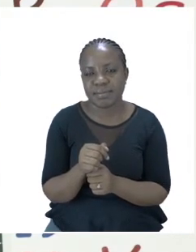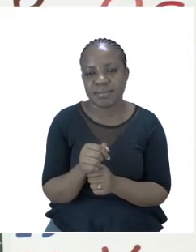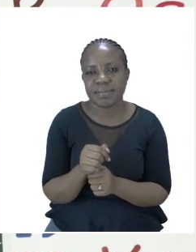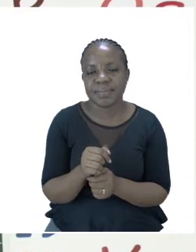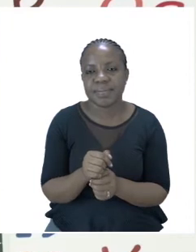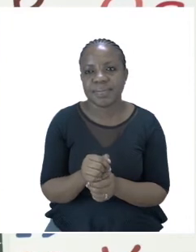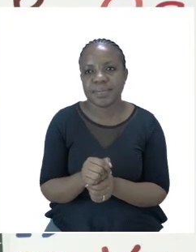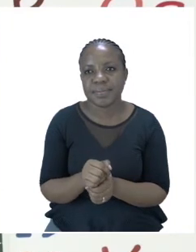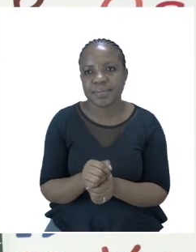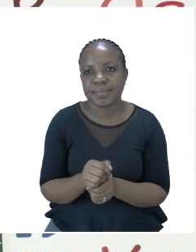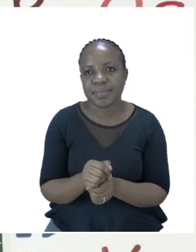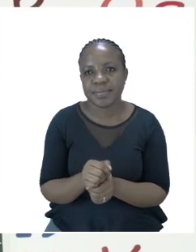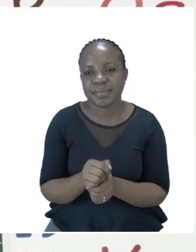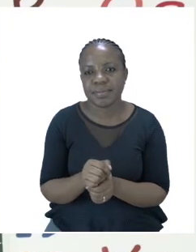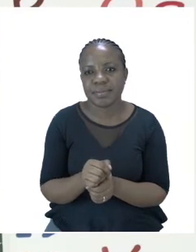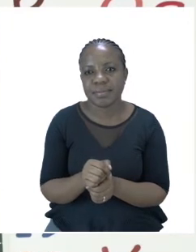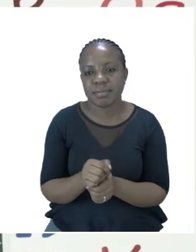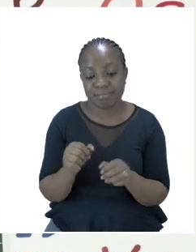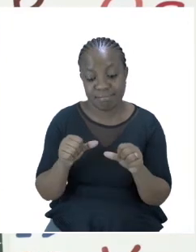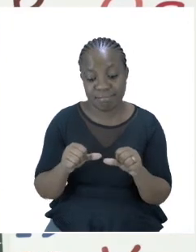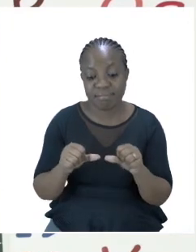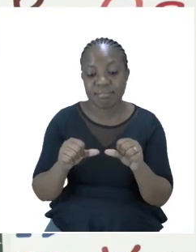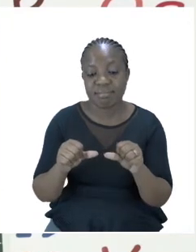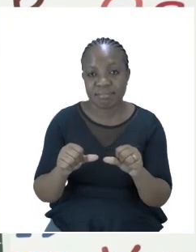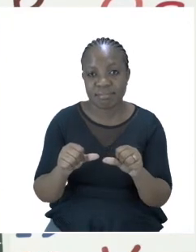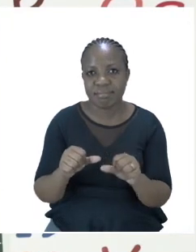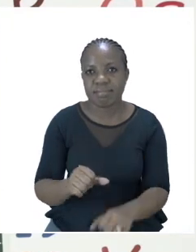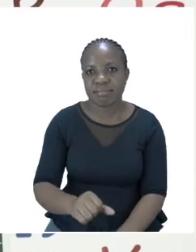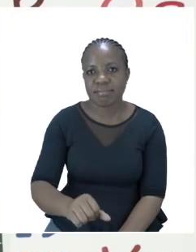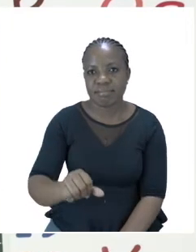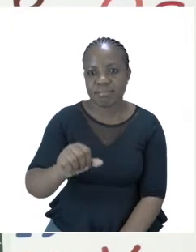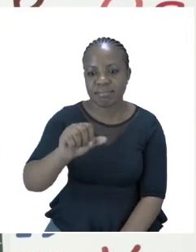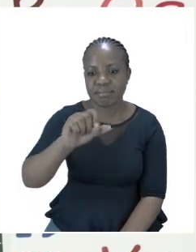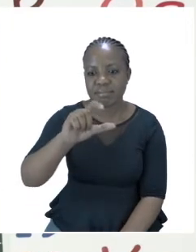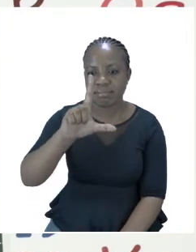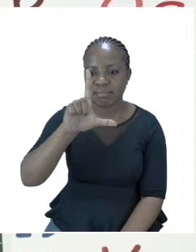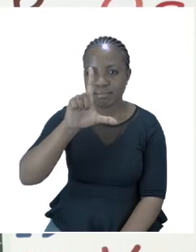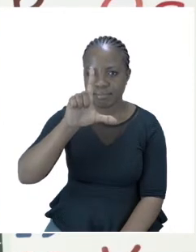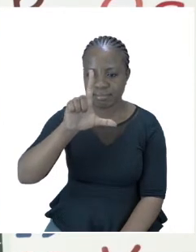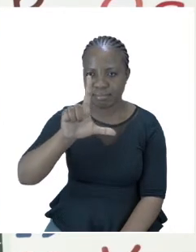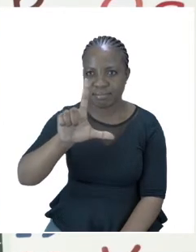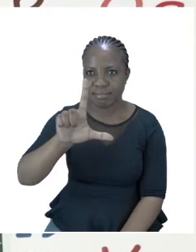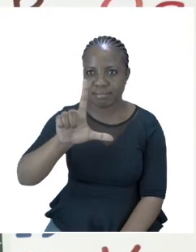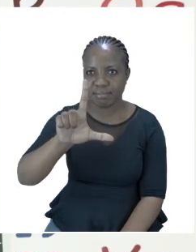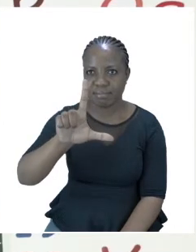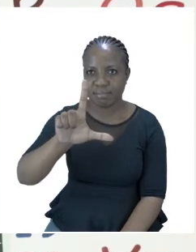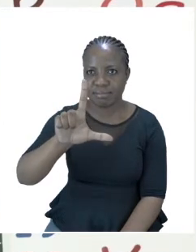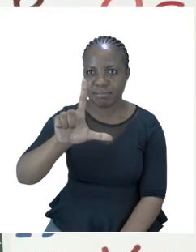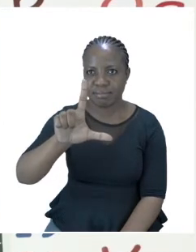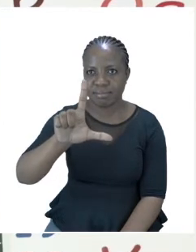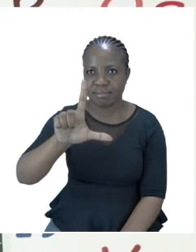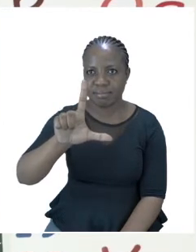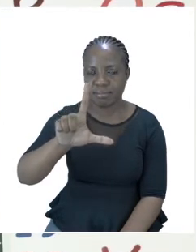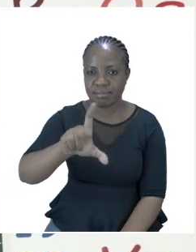K. Let's move on to L, also known as